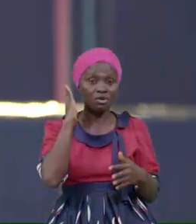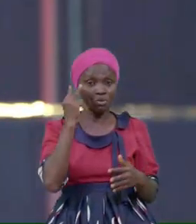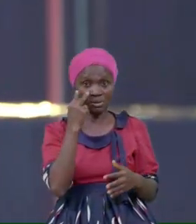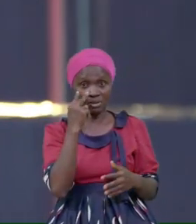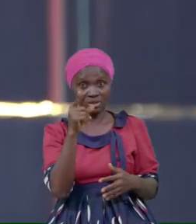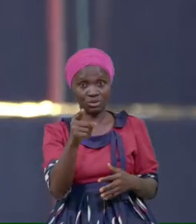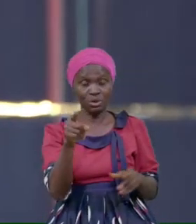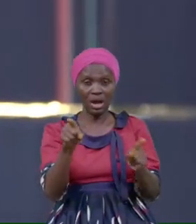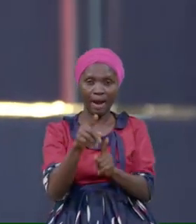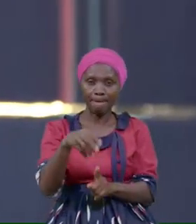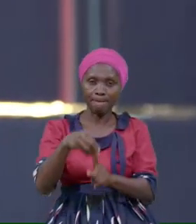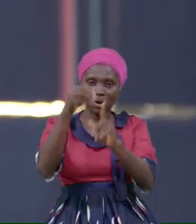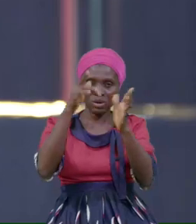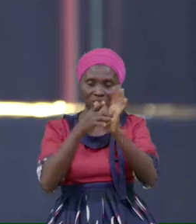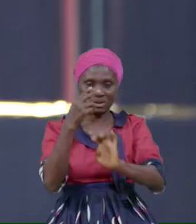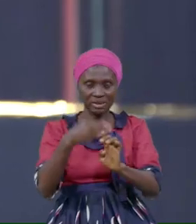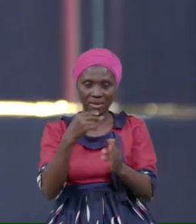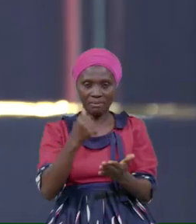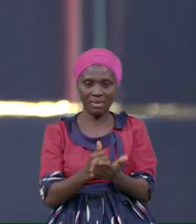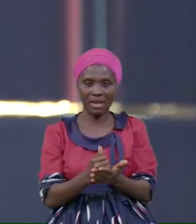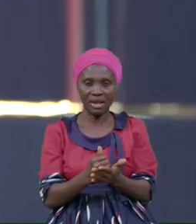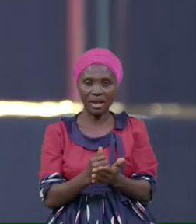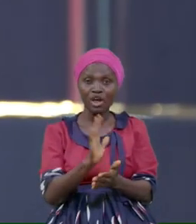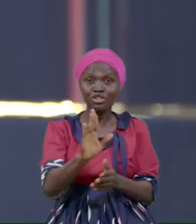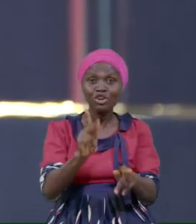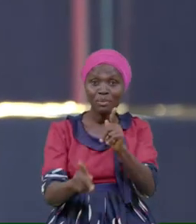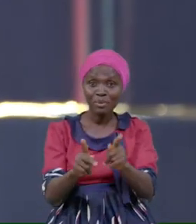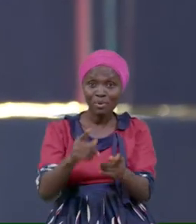Your people all around you will see you